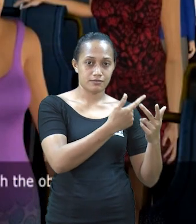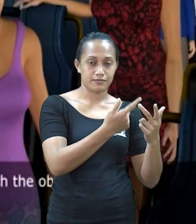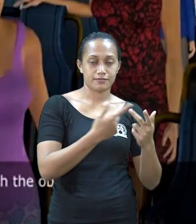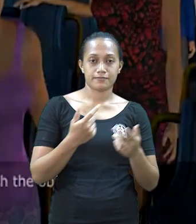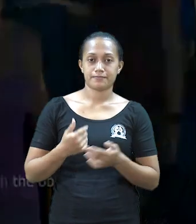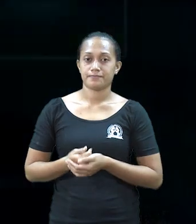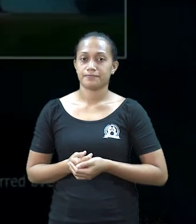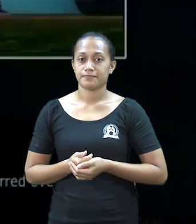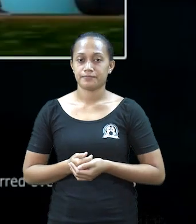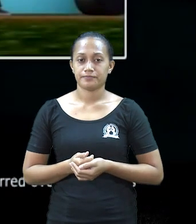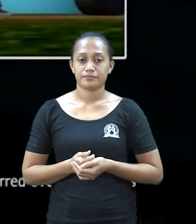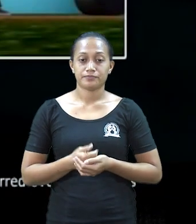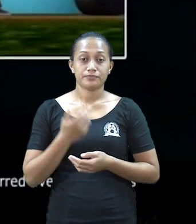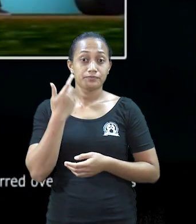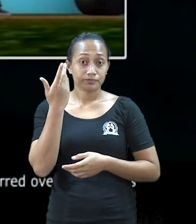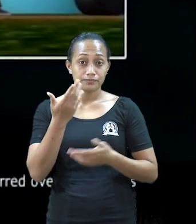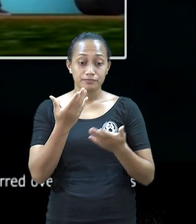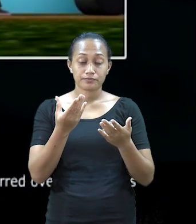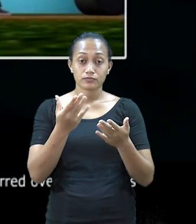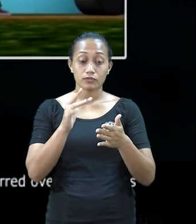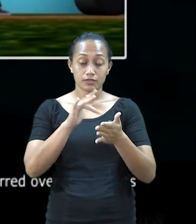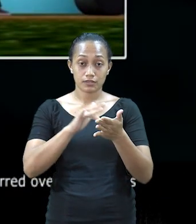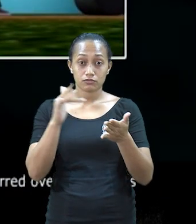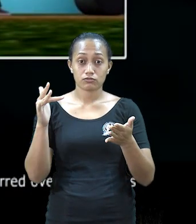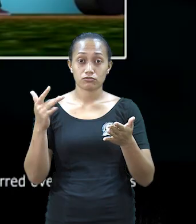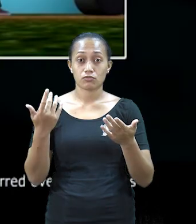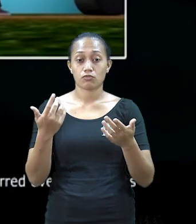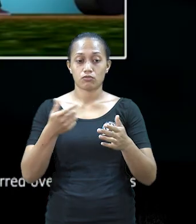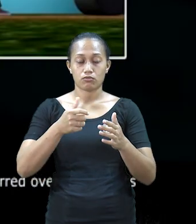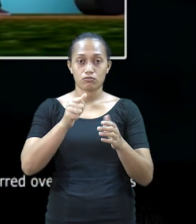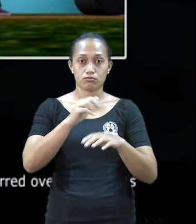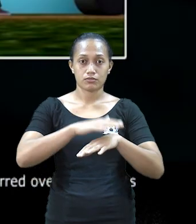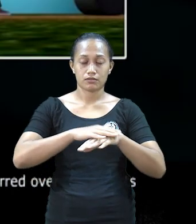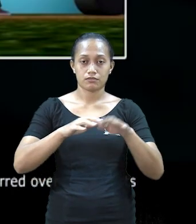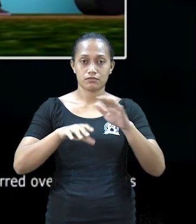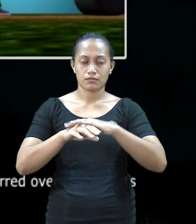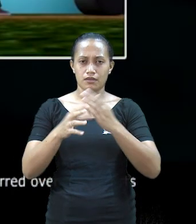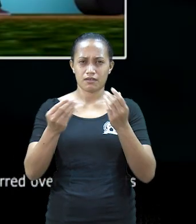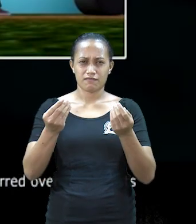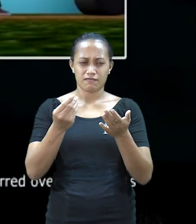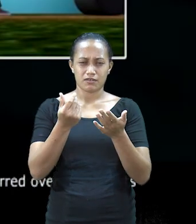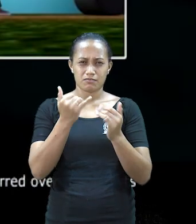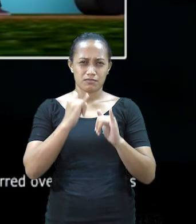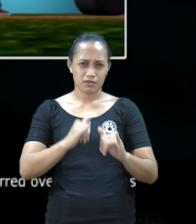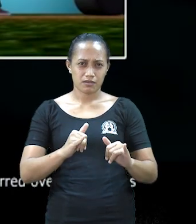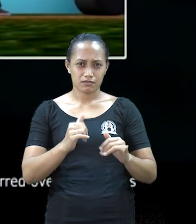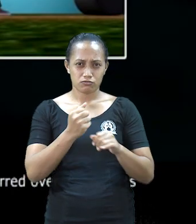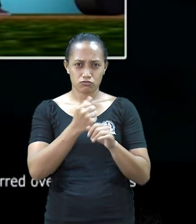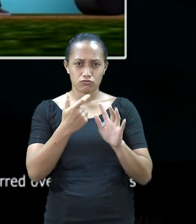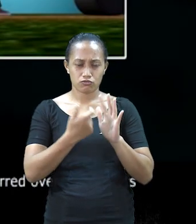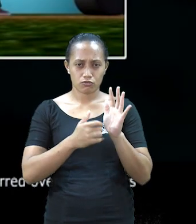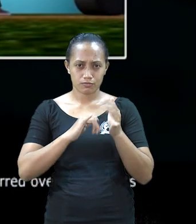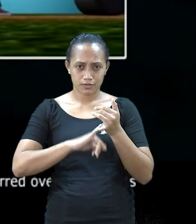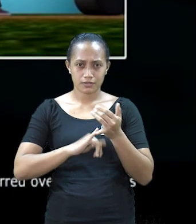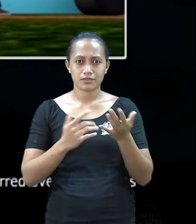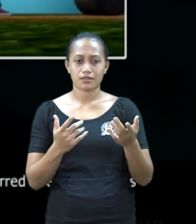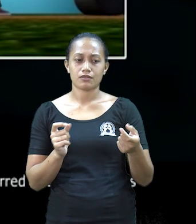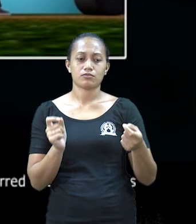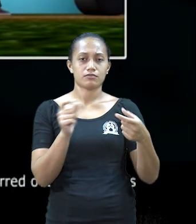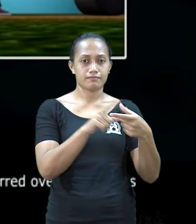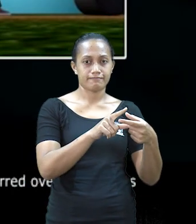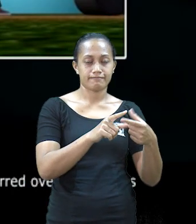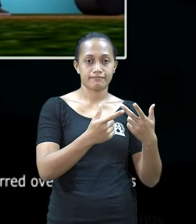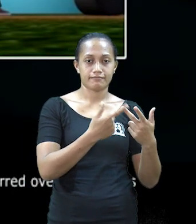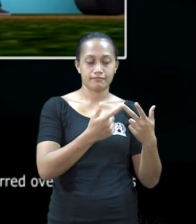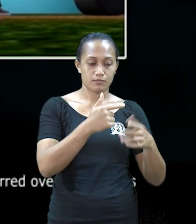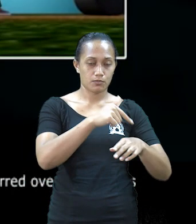etc. Every object that we touch or pick may carry germs which are transferred over other parts of the